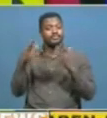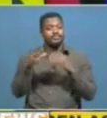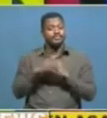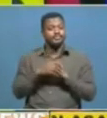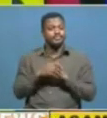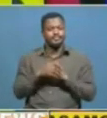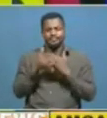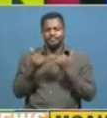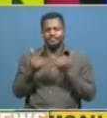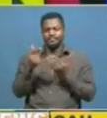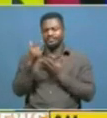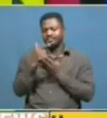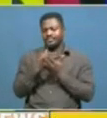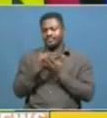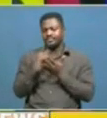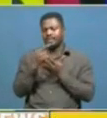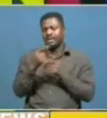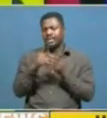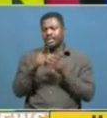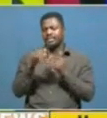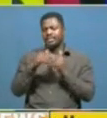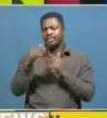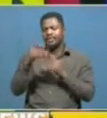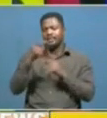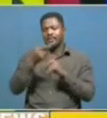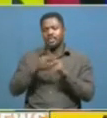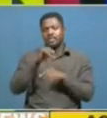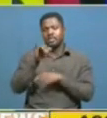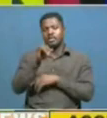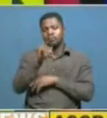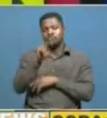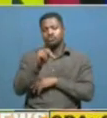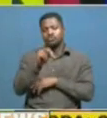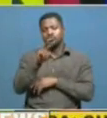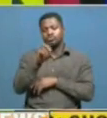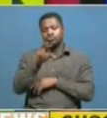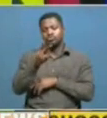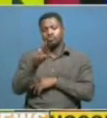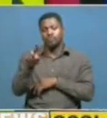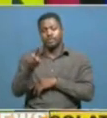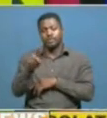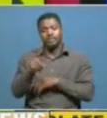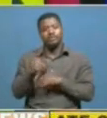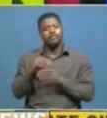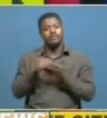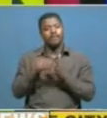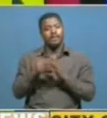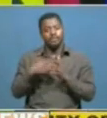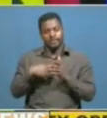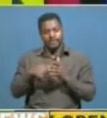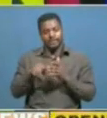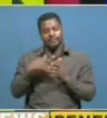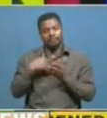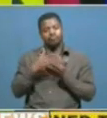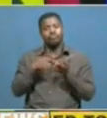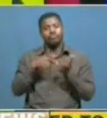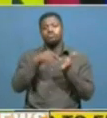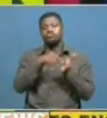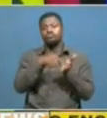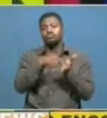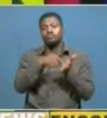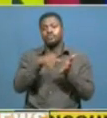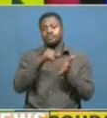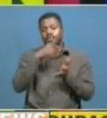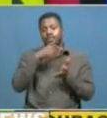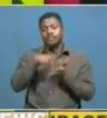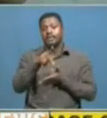And this relates to claims paid up to the month of June 2021. It means we still have outstanding claims